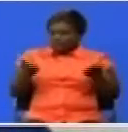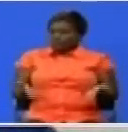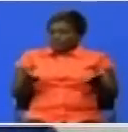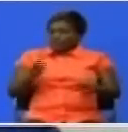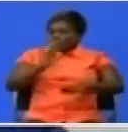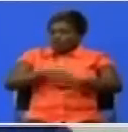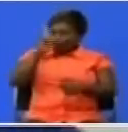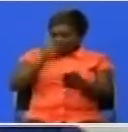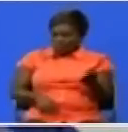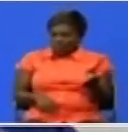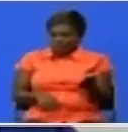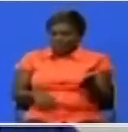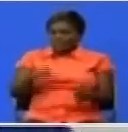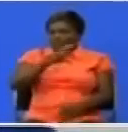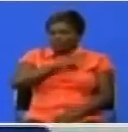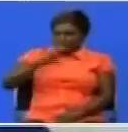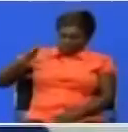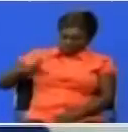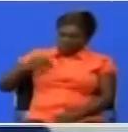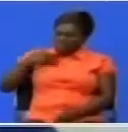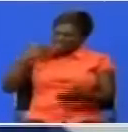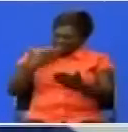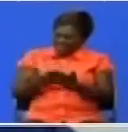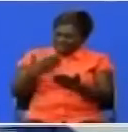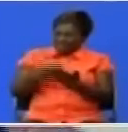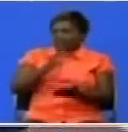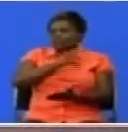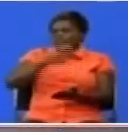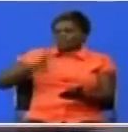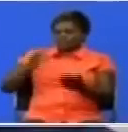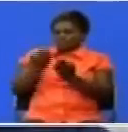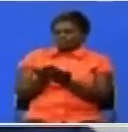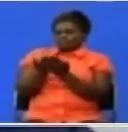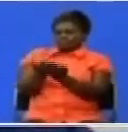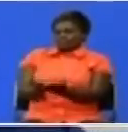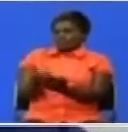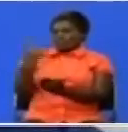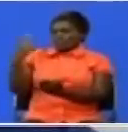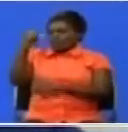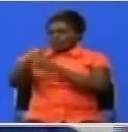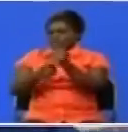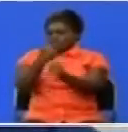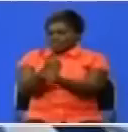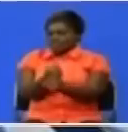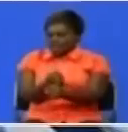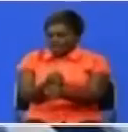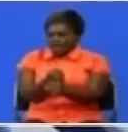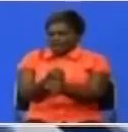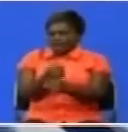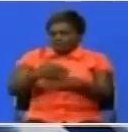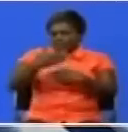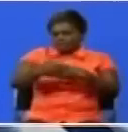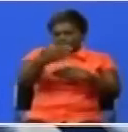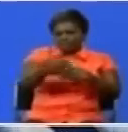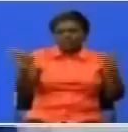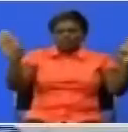of not only the commission, and I thank them very sincerely, providing them a 1 year opening or extension of the closure